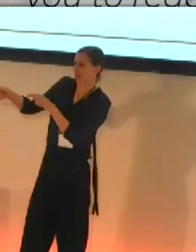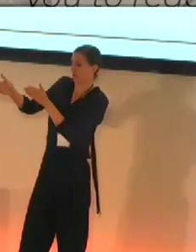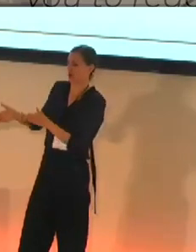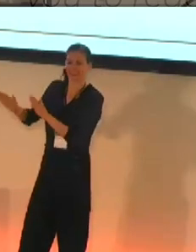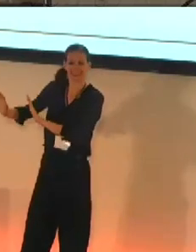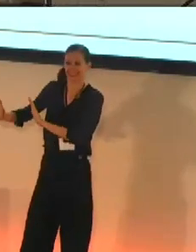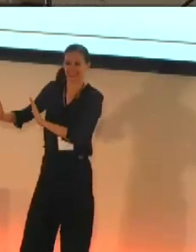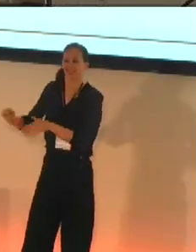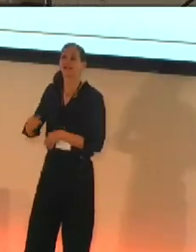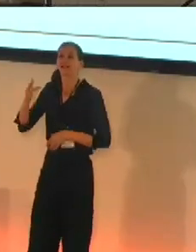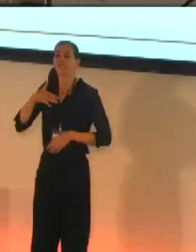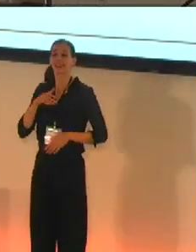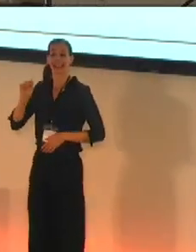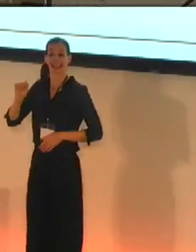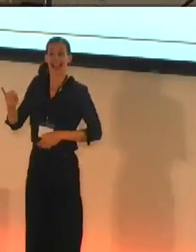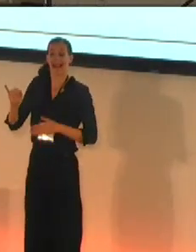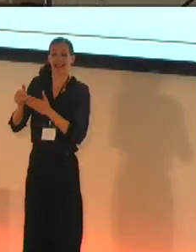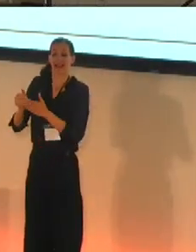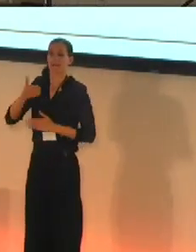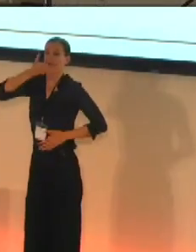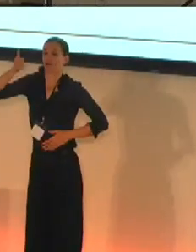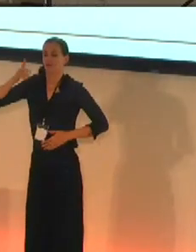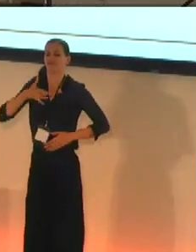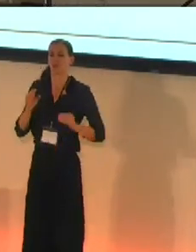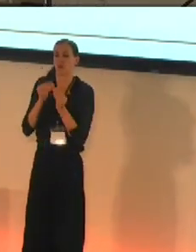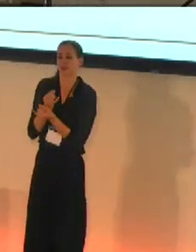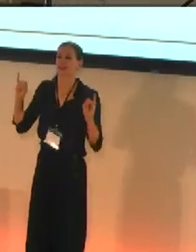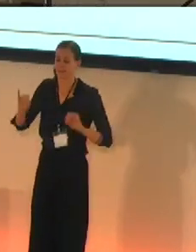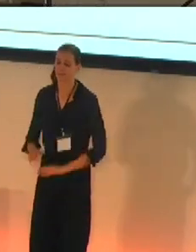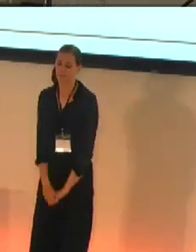AI guide was the only way in which he could feel more independent.